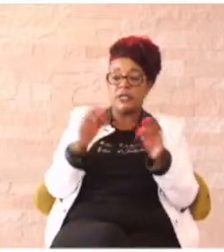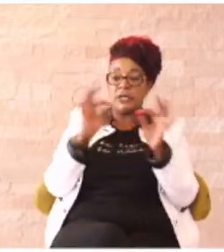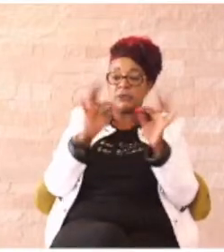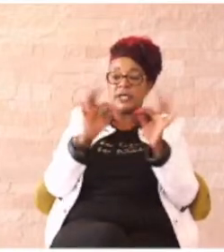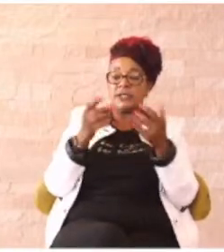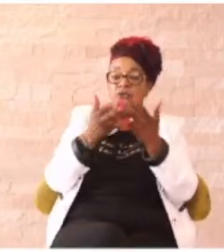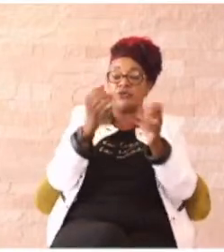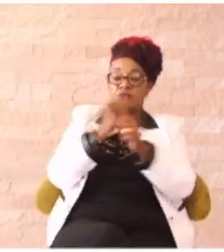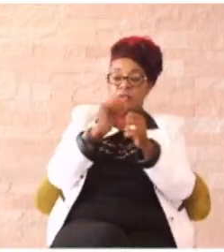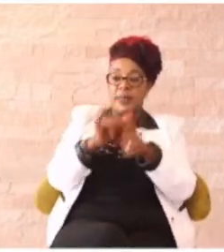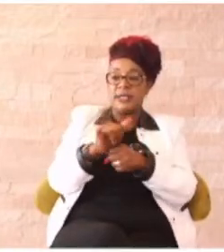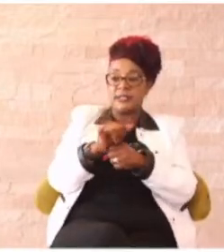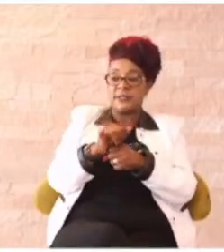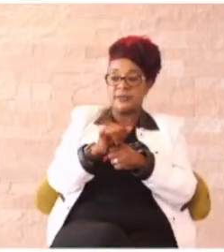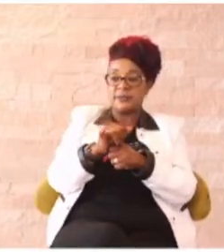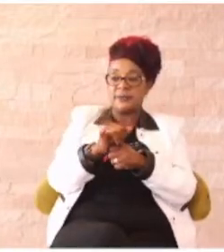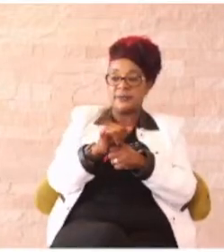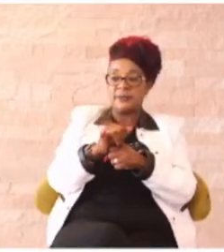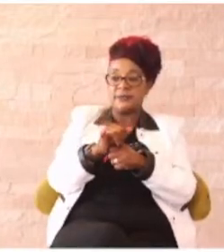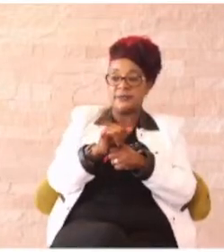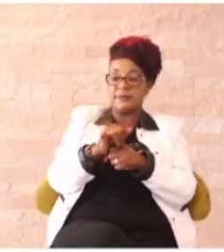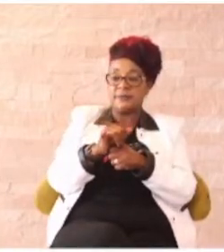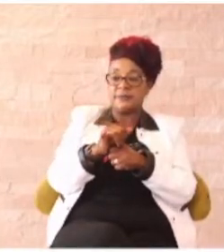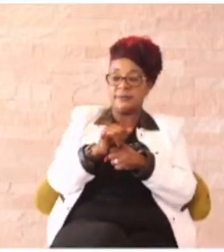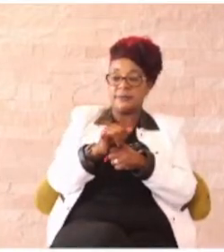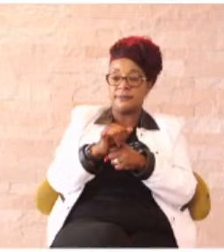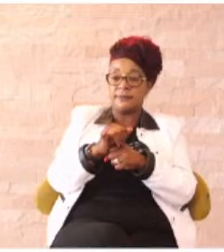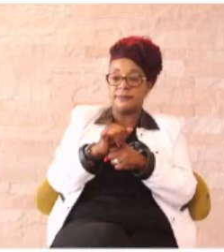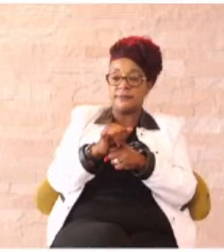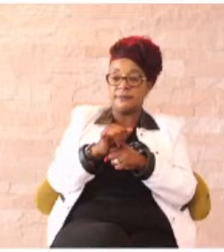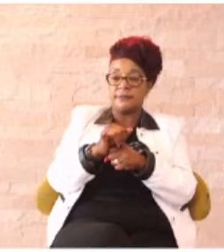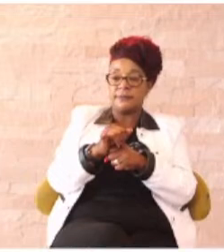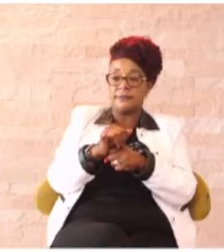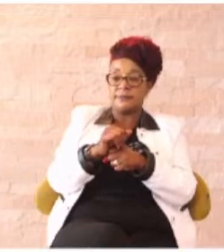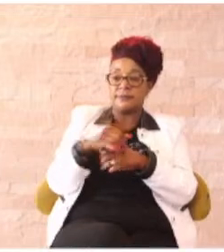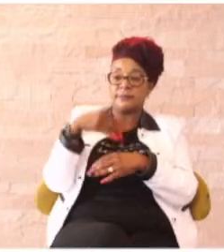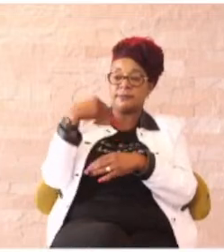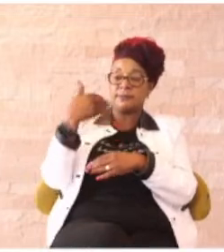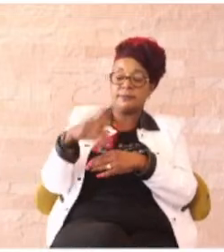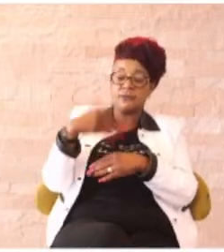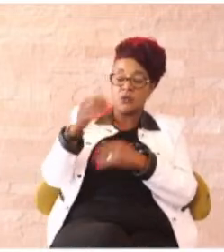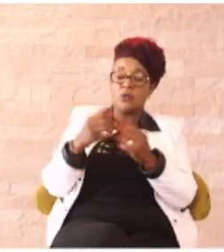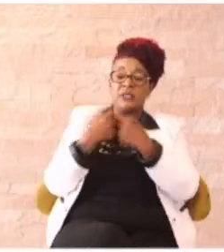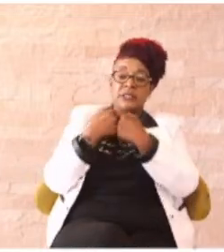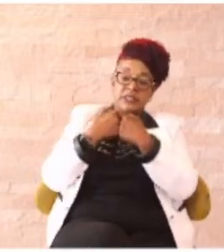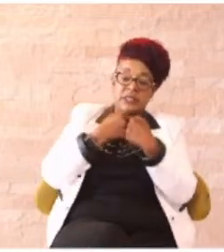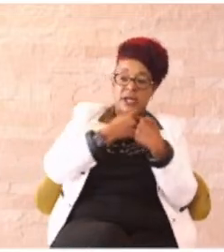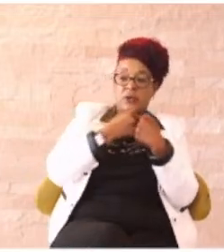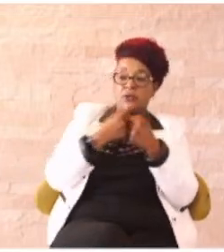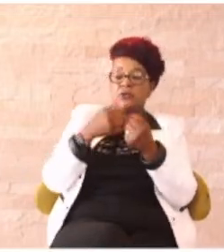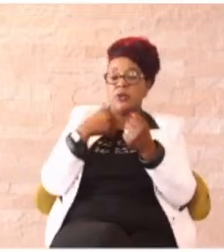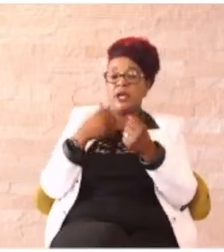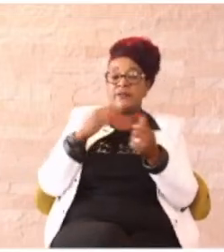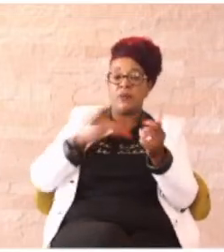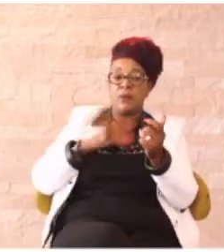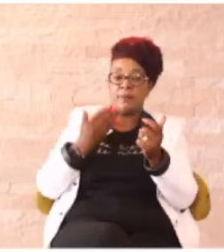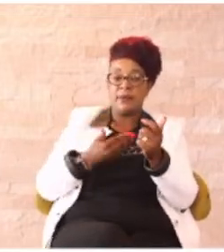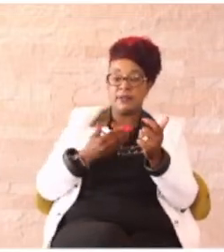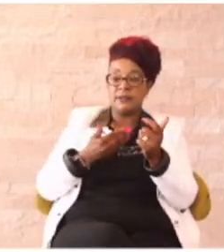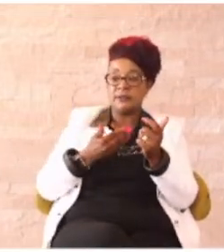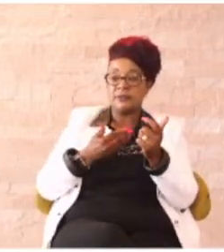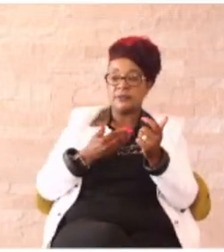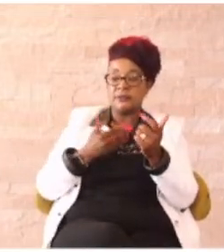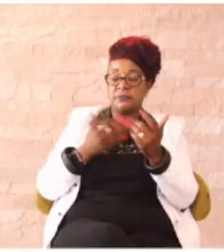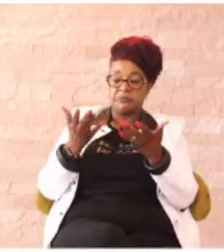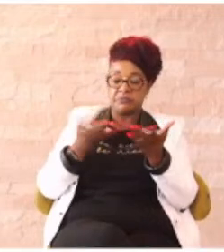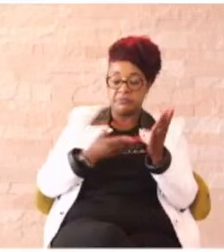have a place to keep a woman who is attacked until she gets legal justice. So